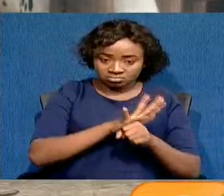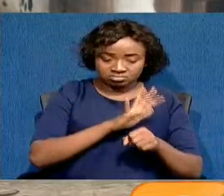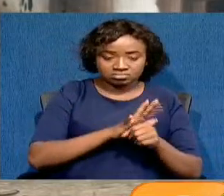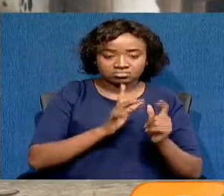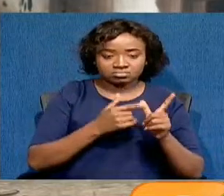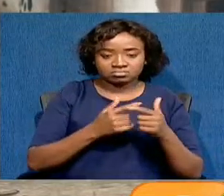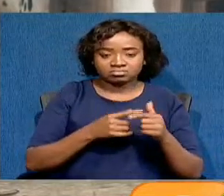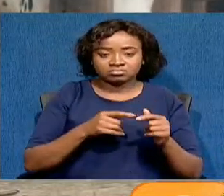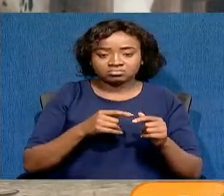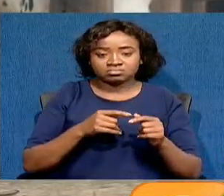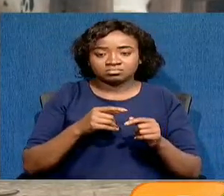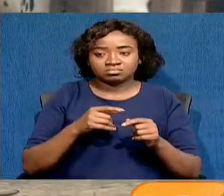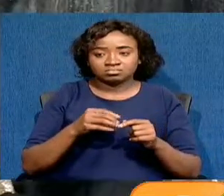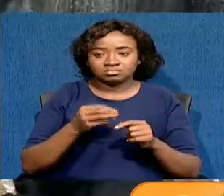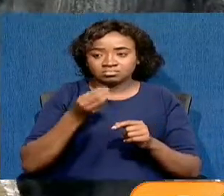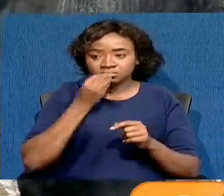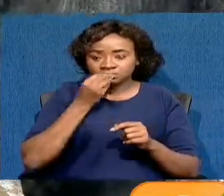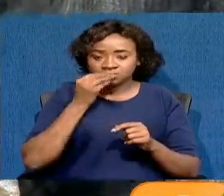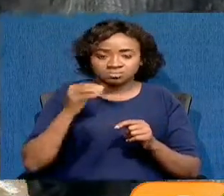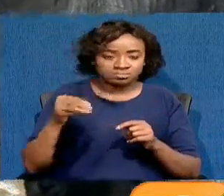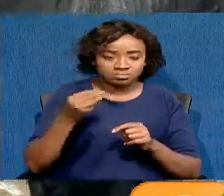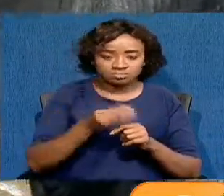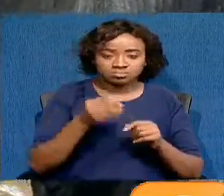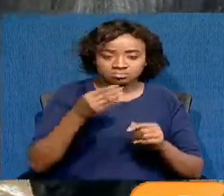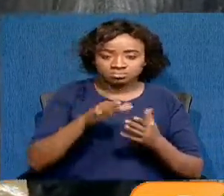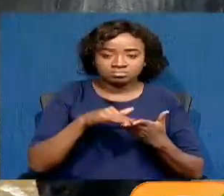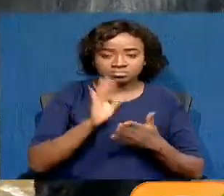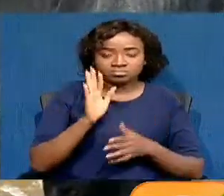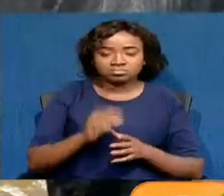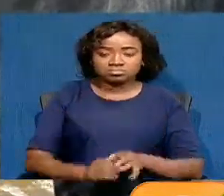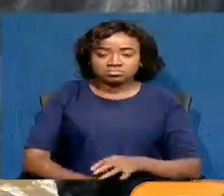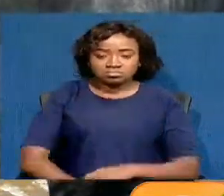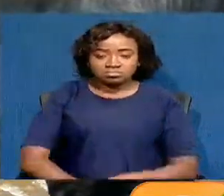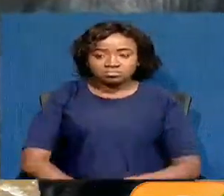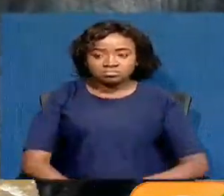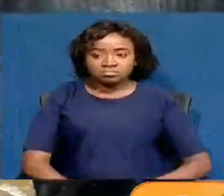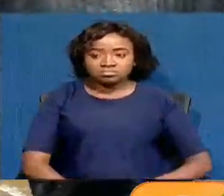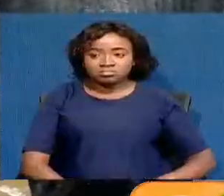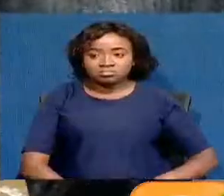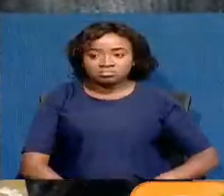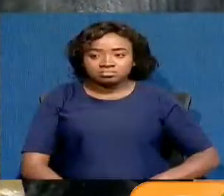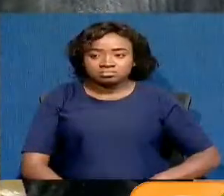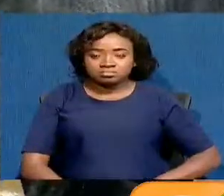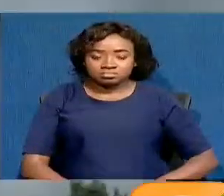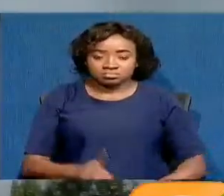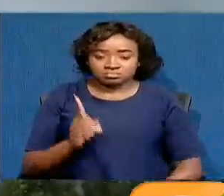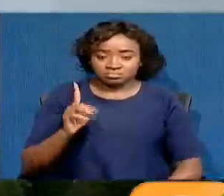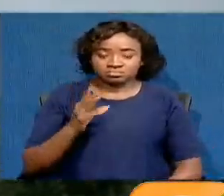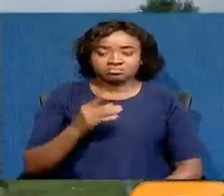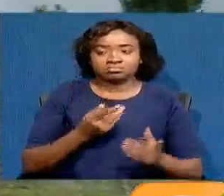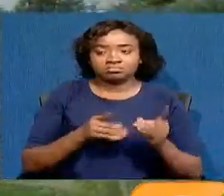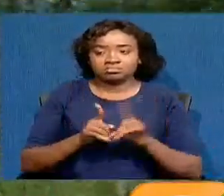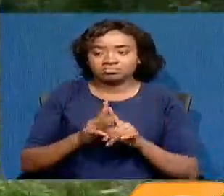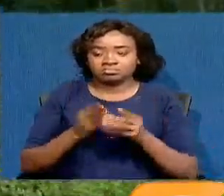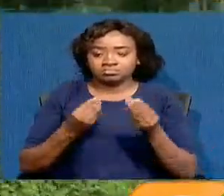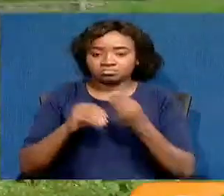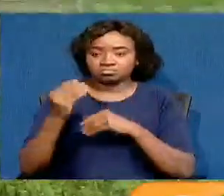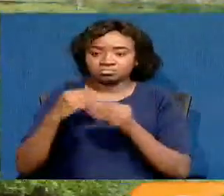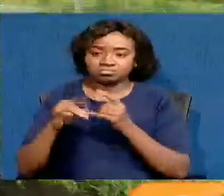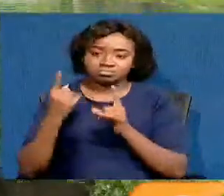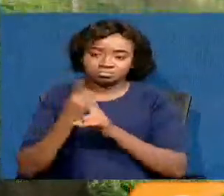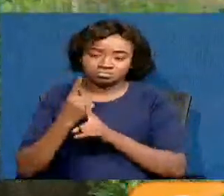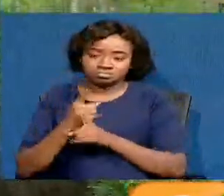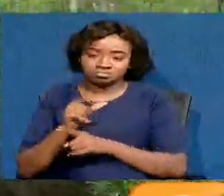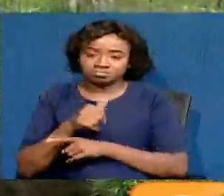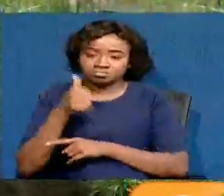more concentrated you feed the cow. Today, Anthony not only feeds his own herd, he sells silage and vines to